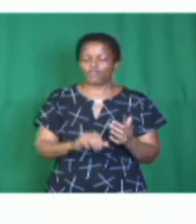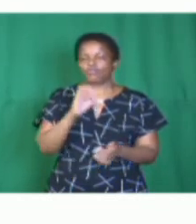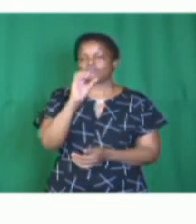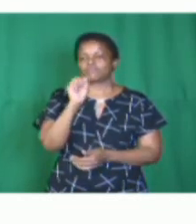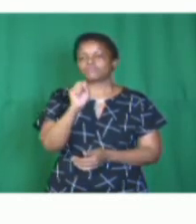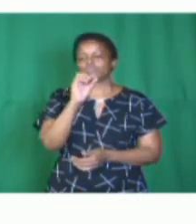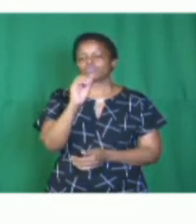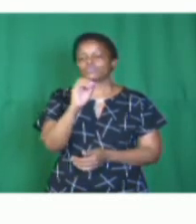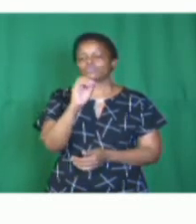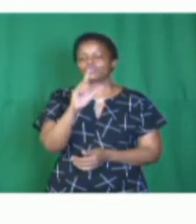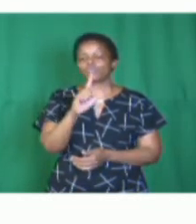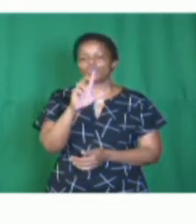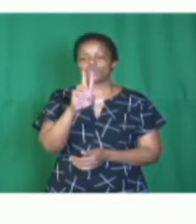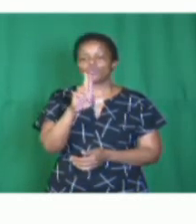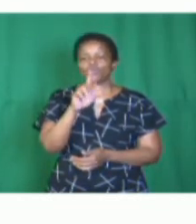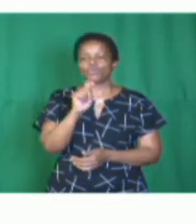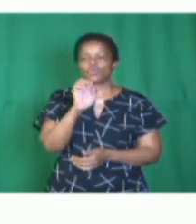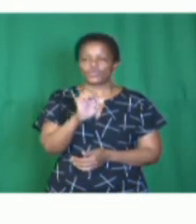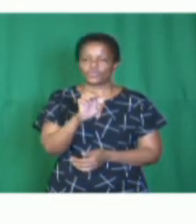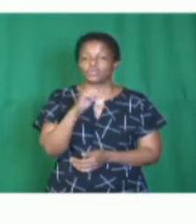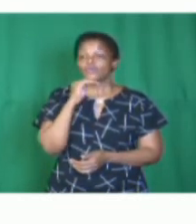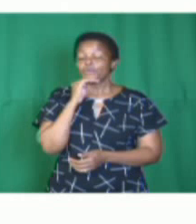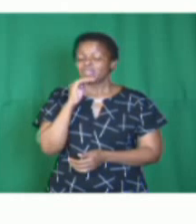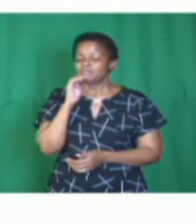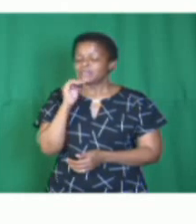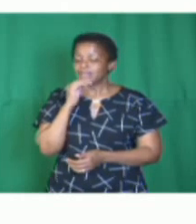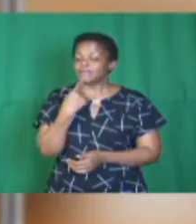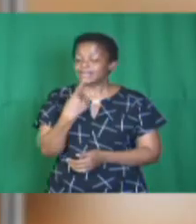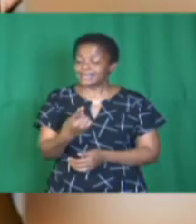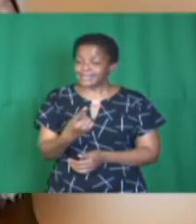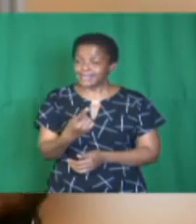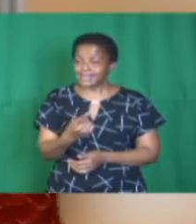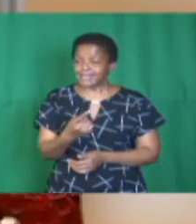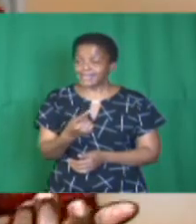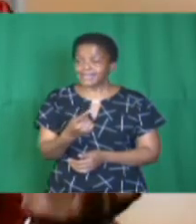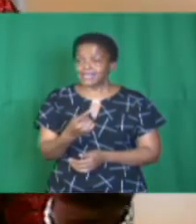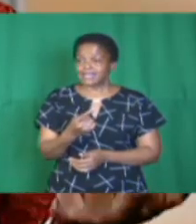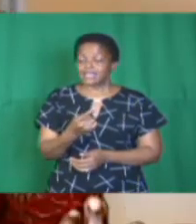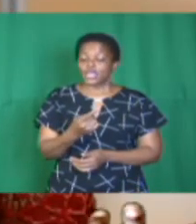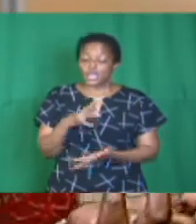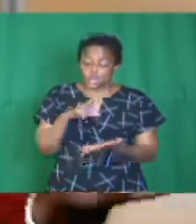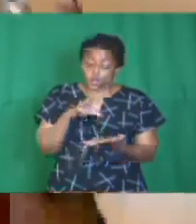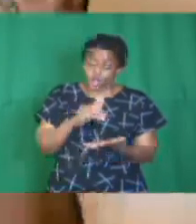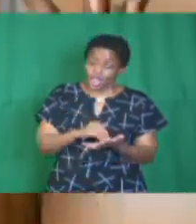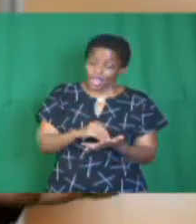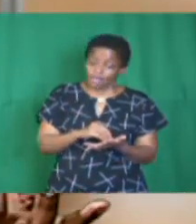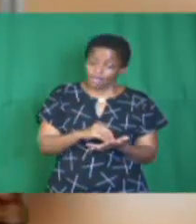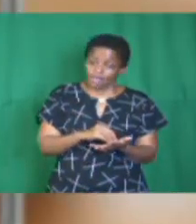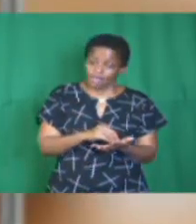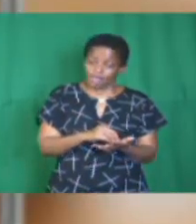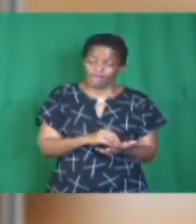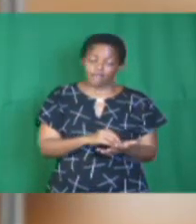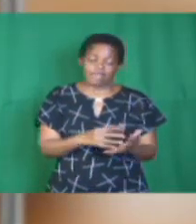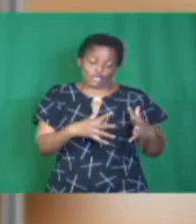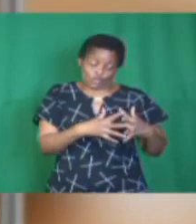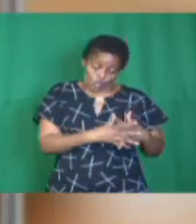on that one is that in simple distillation, we are able to recover both the solute and